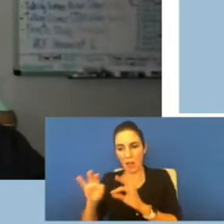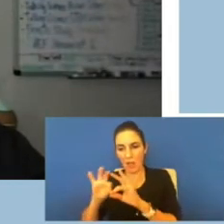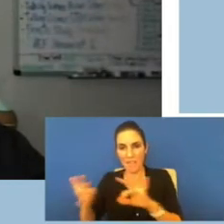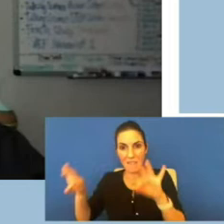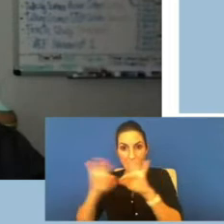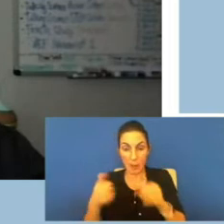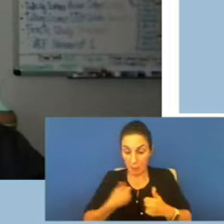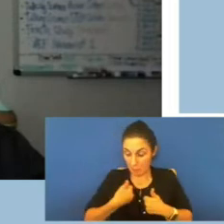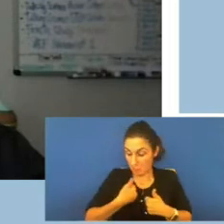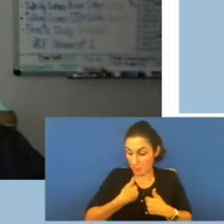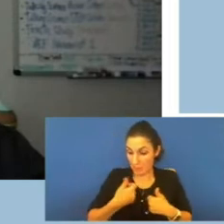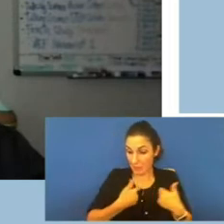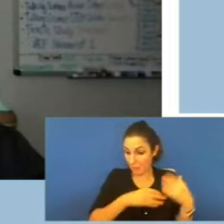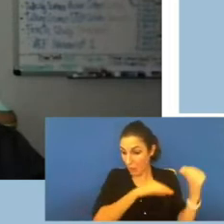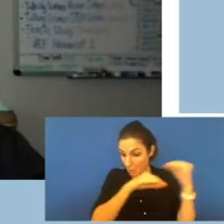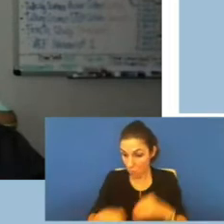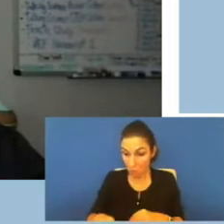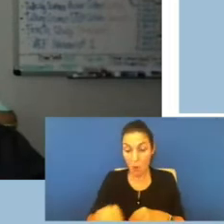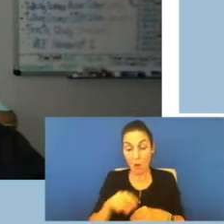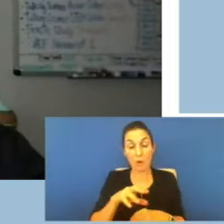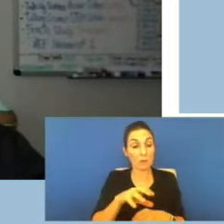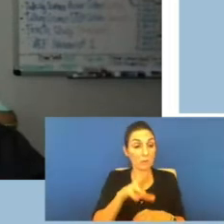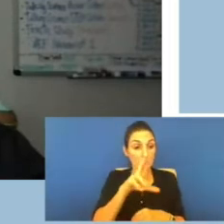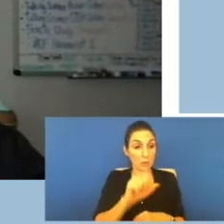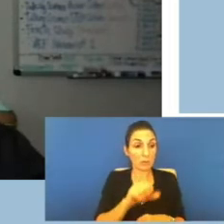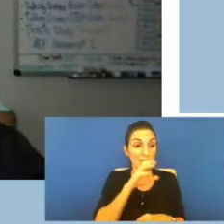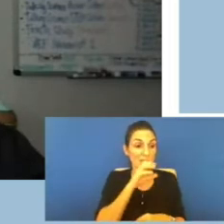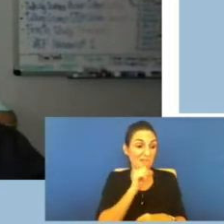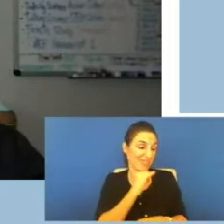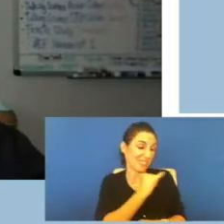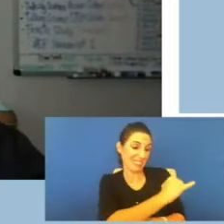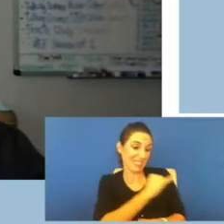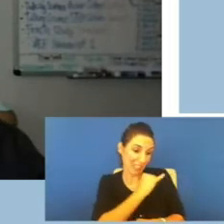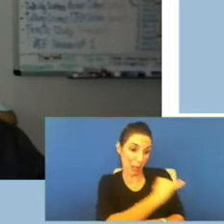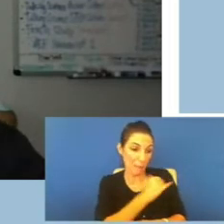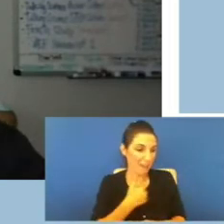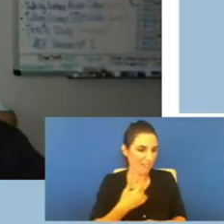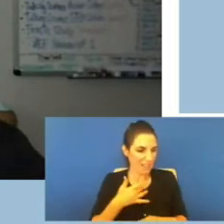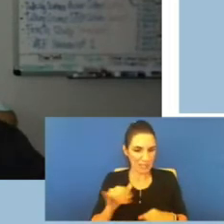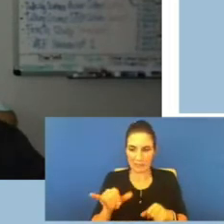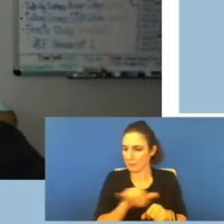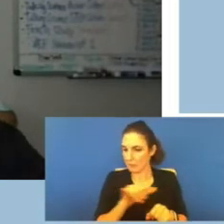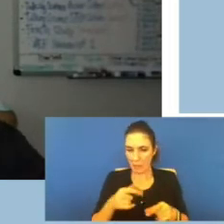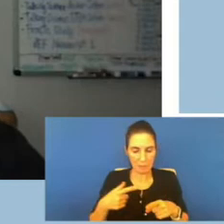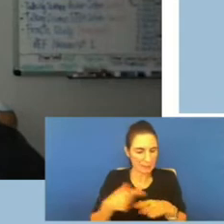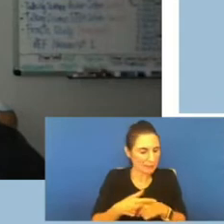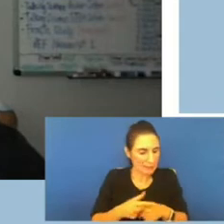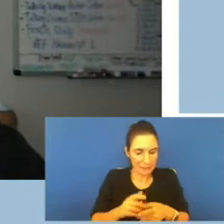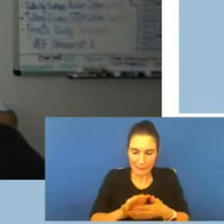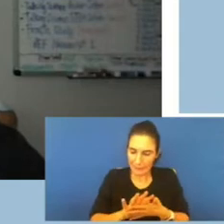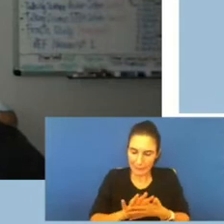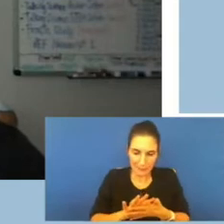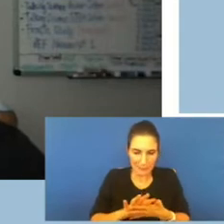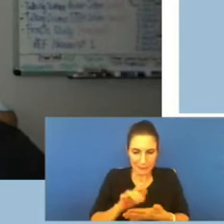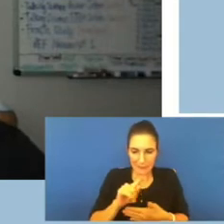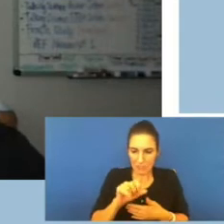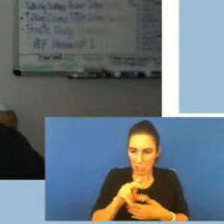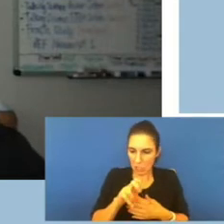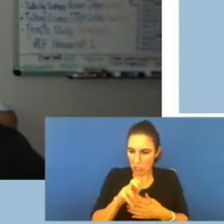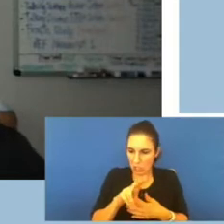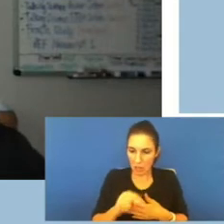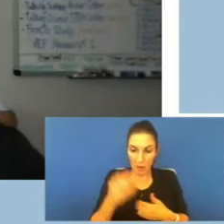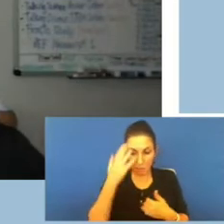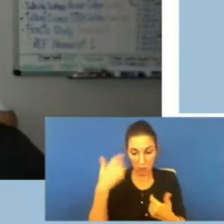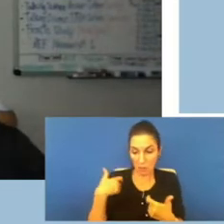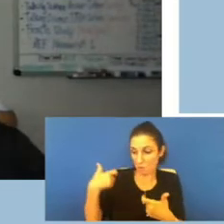when I migrated to the US at around the same age that Carla did. I physically embody that tension as a descendant of Spanish